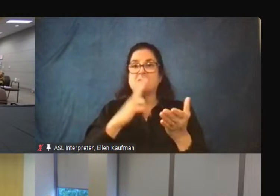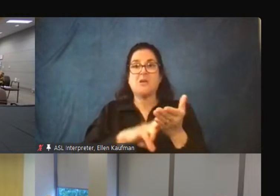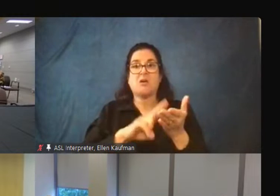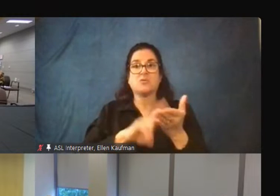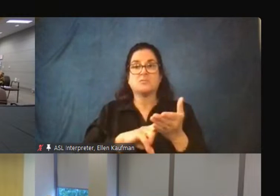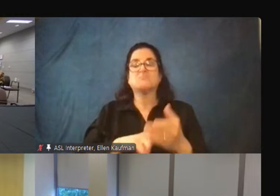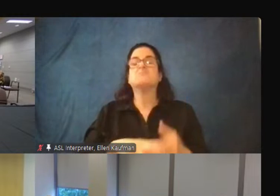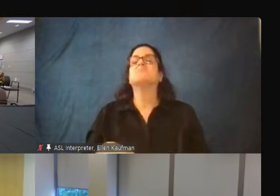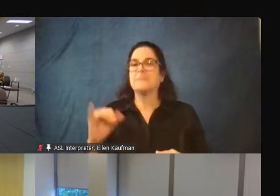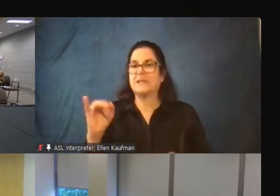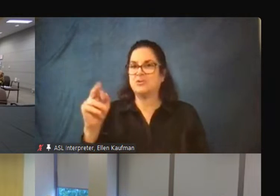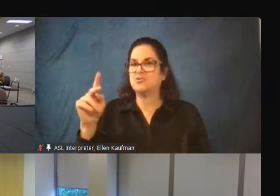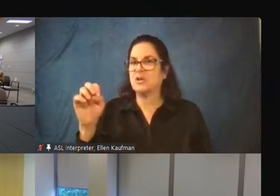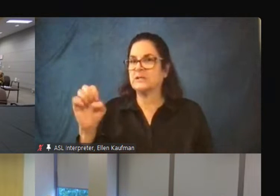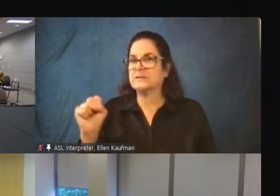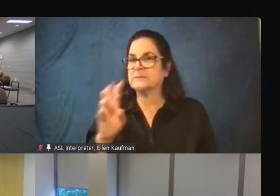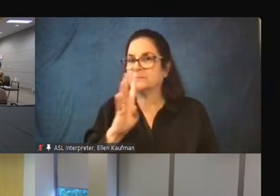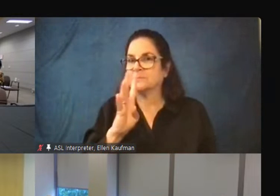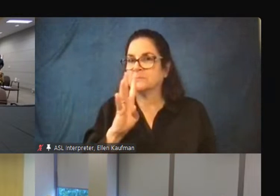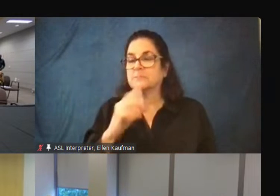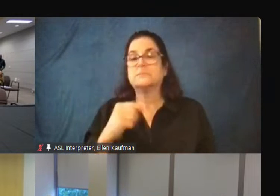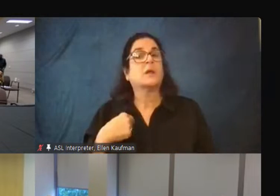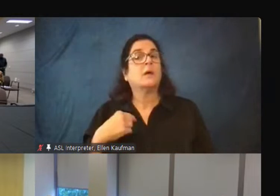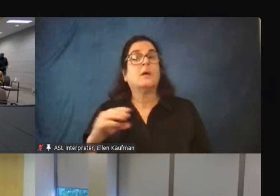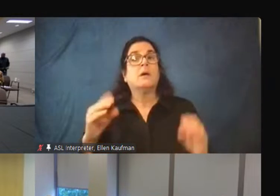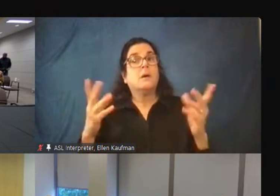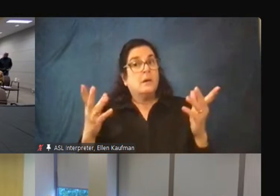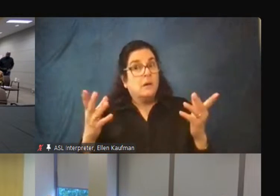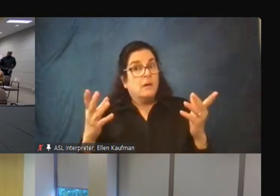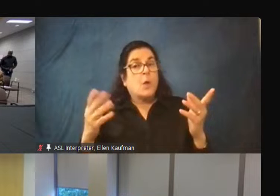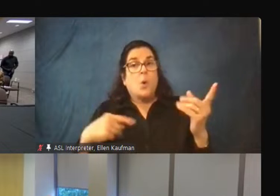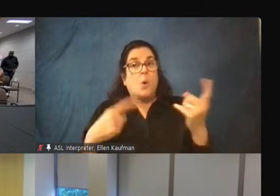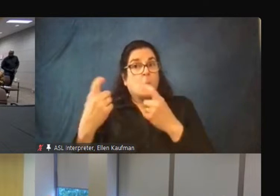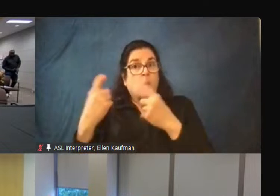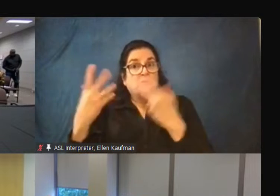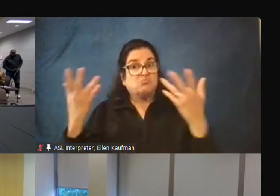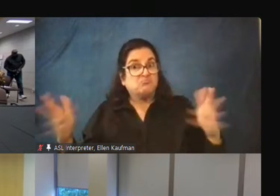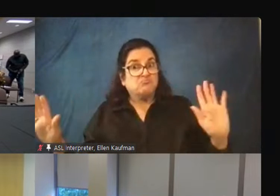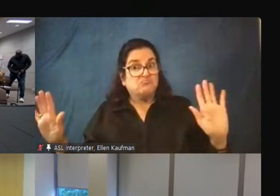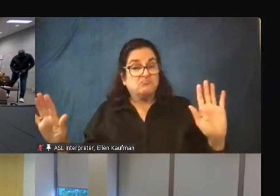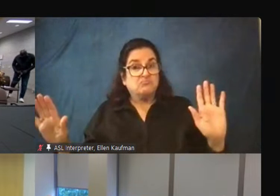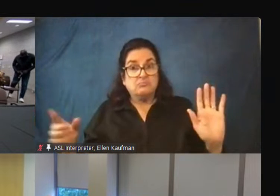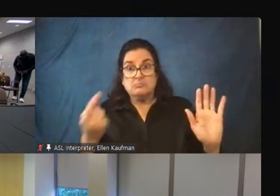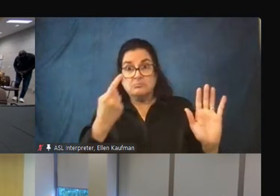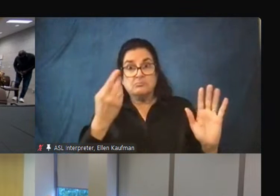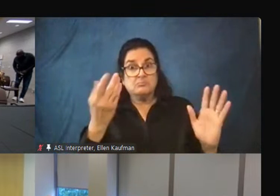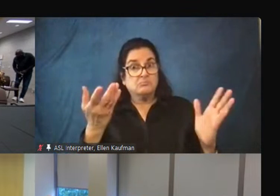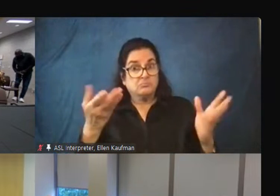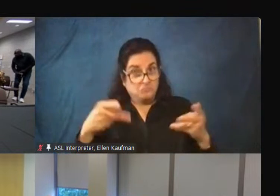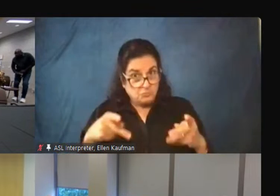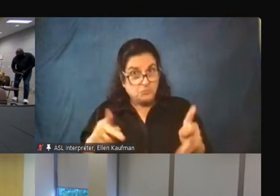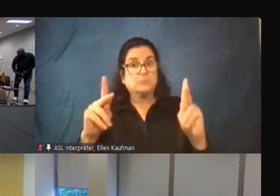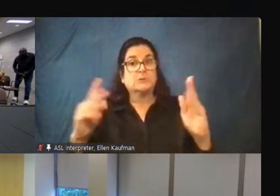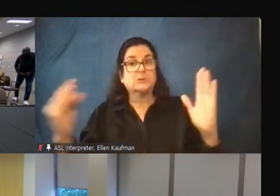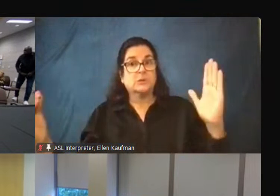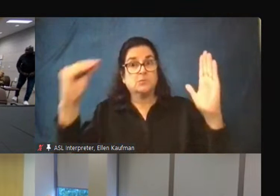contracts, I'm sorry, no further questions on the contracts. May I have placed 9 contracts on the